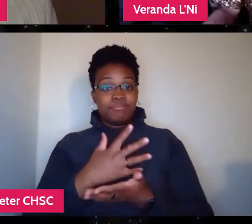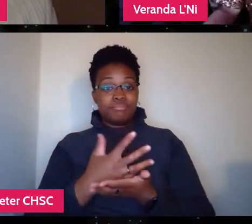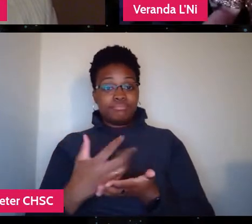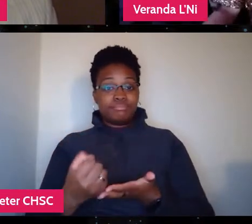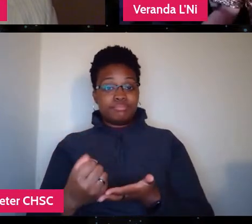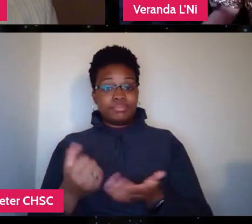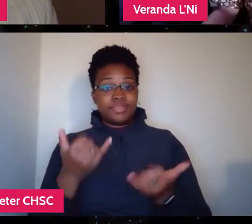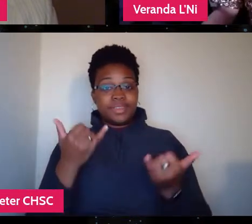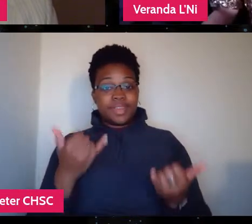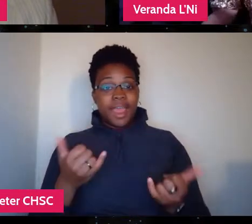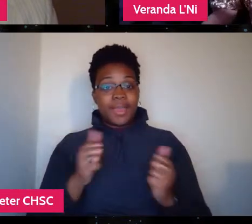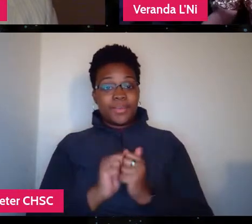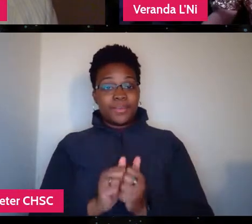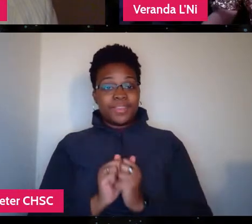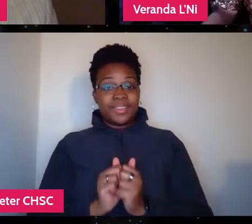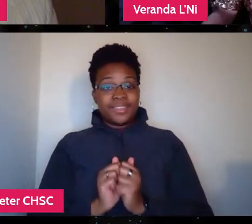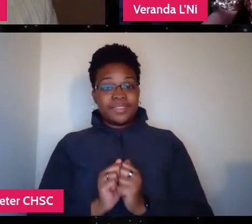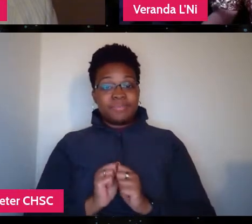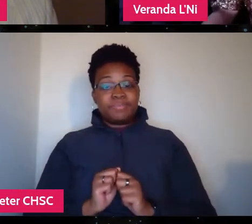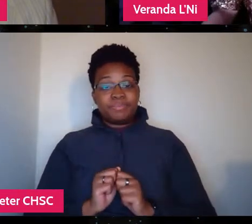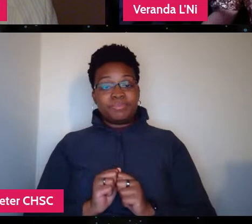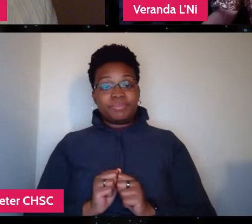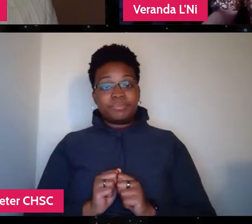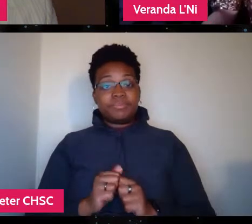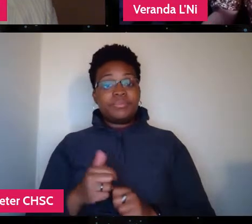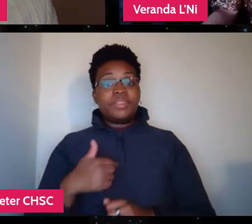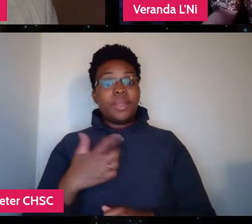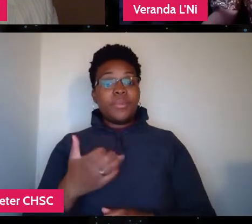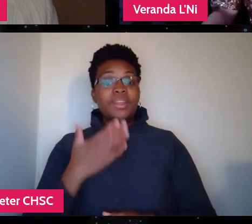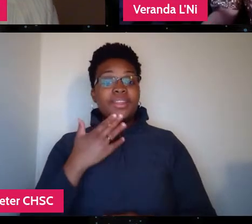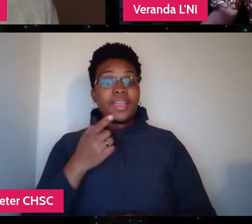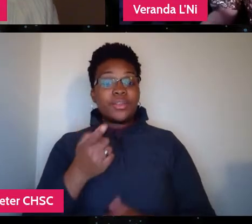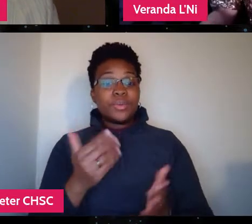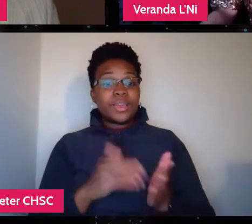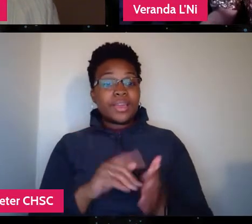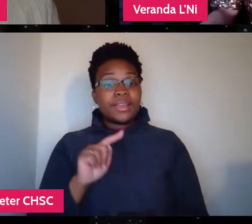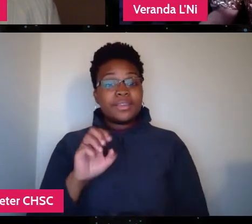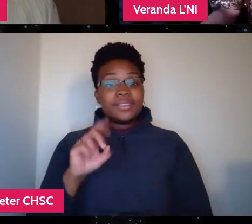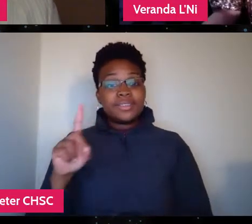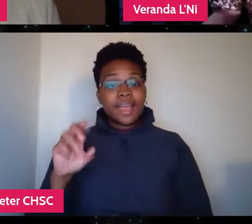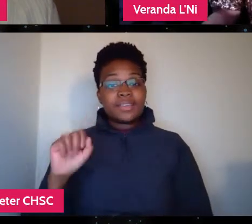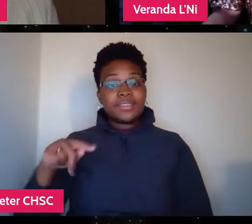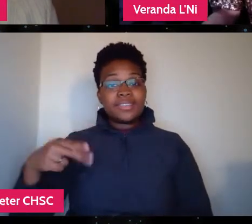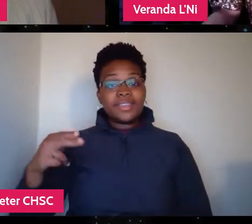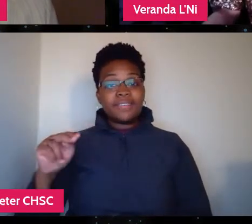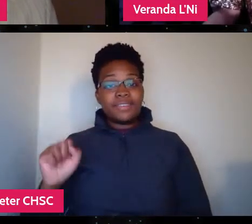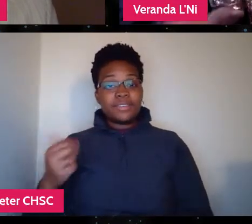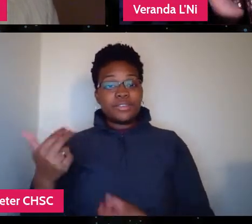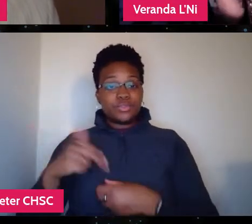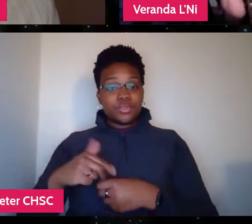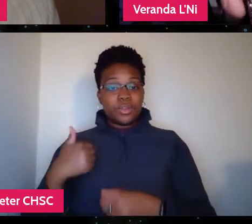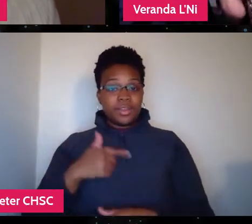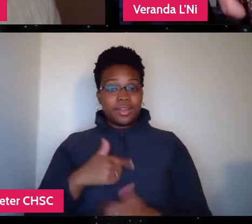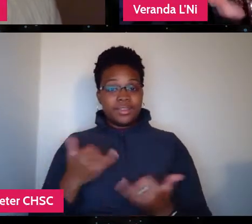this moment with you. You know, I want to thank you again, Todd Stevens, for joining us tonight, and